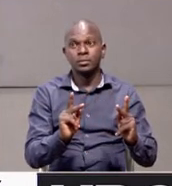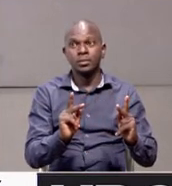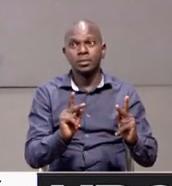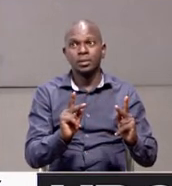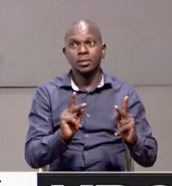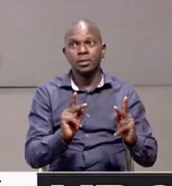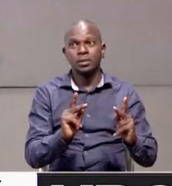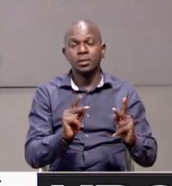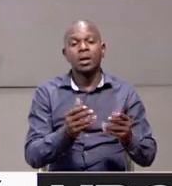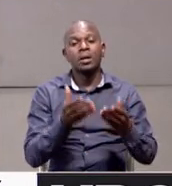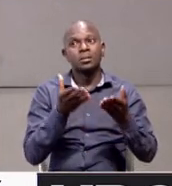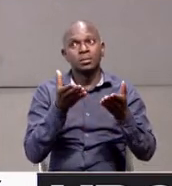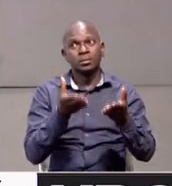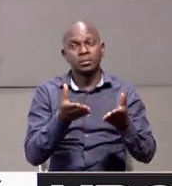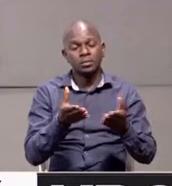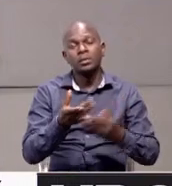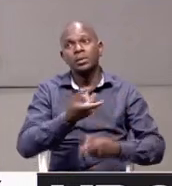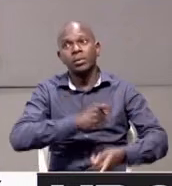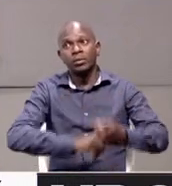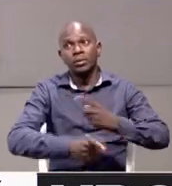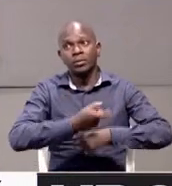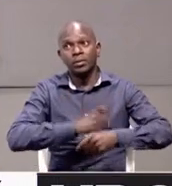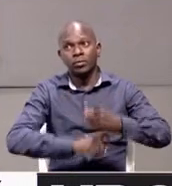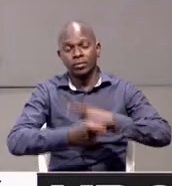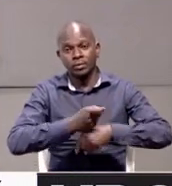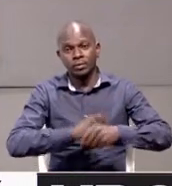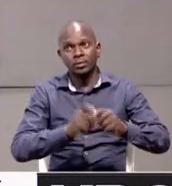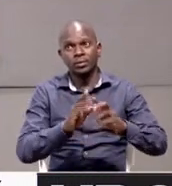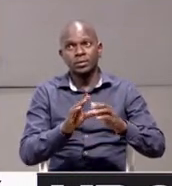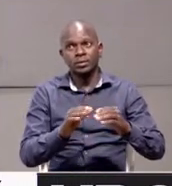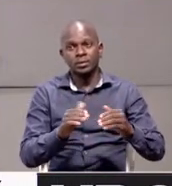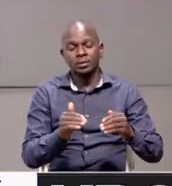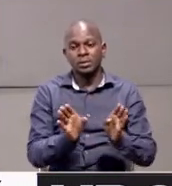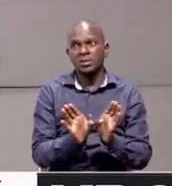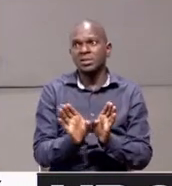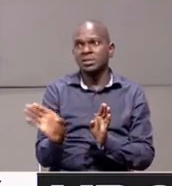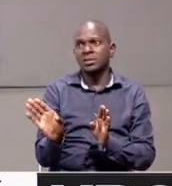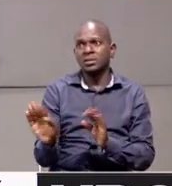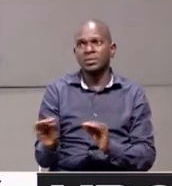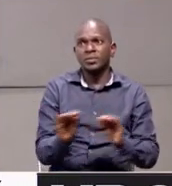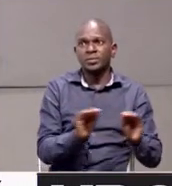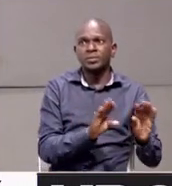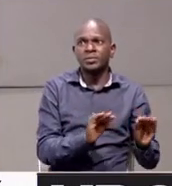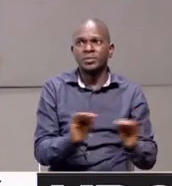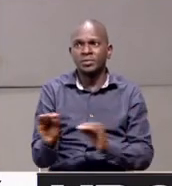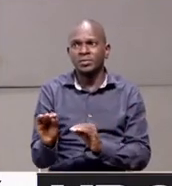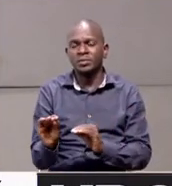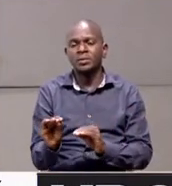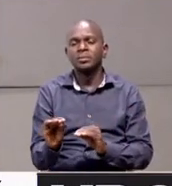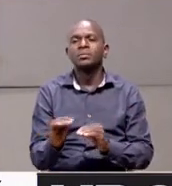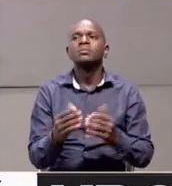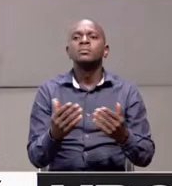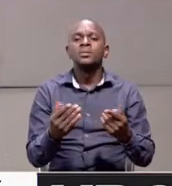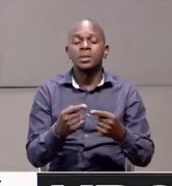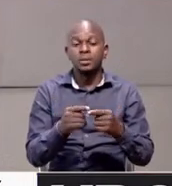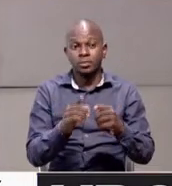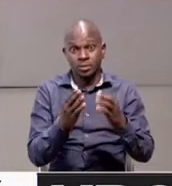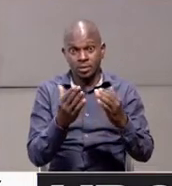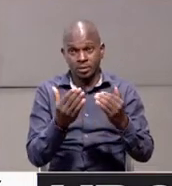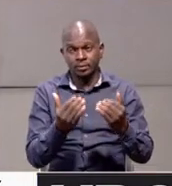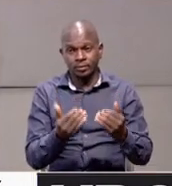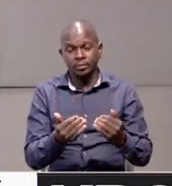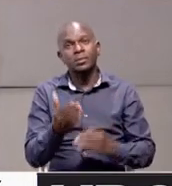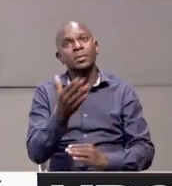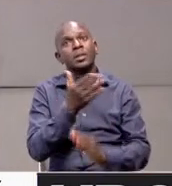of the resistance struggle, being separated, going here, going there, but still